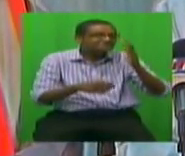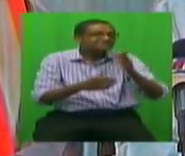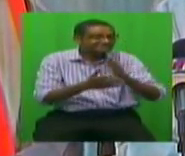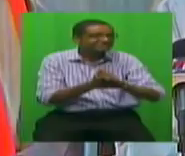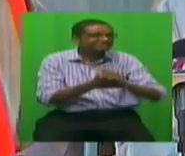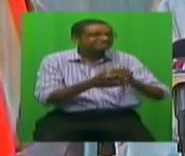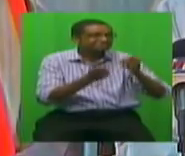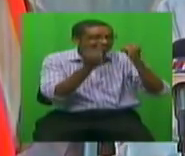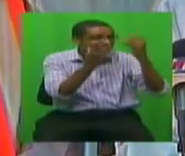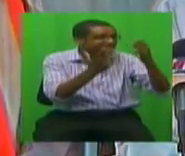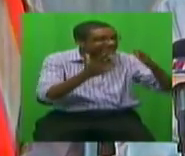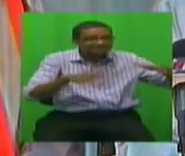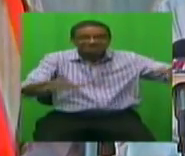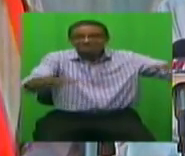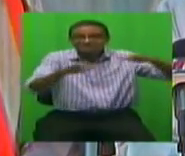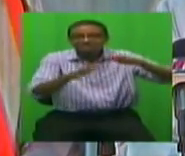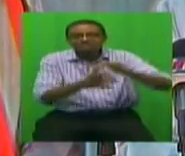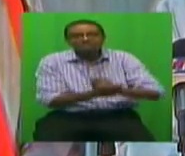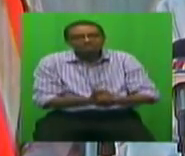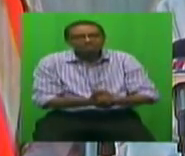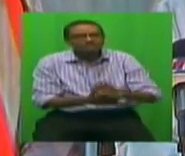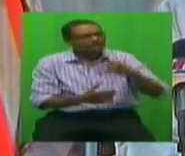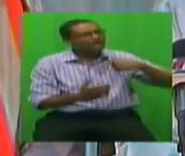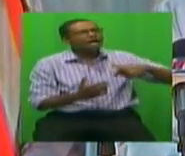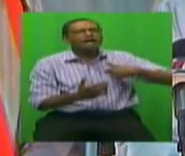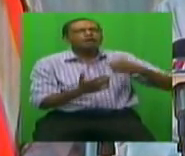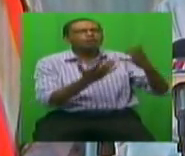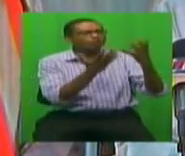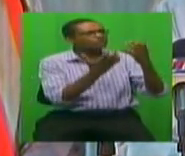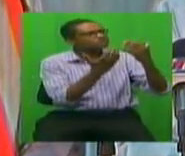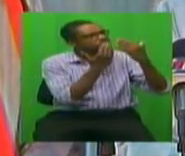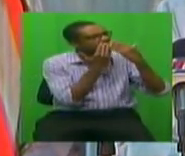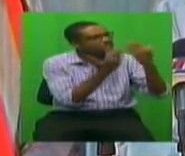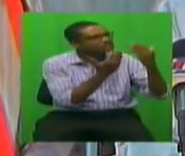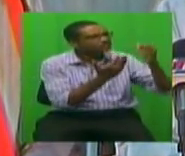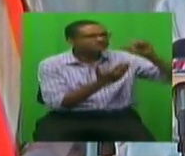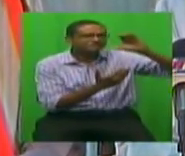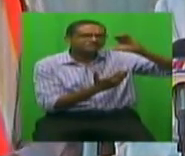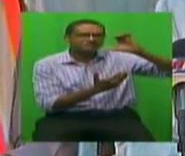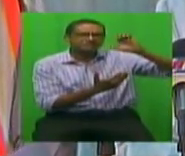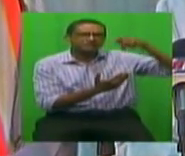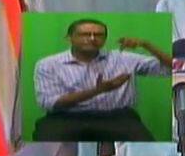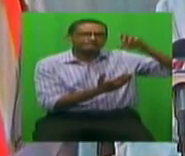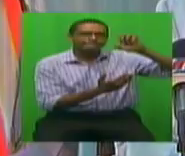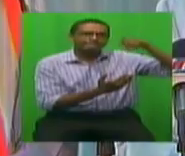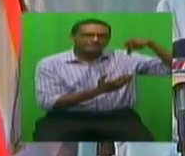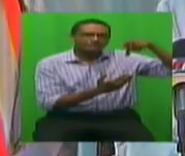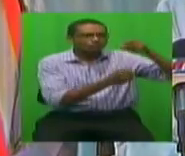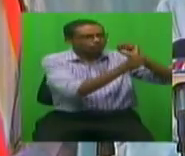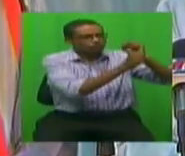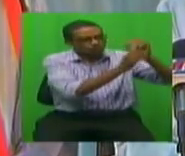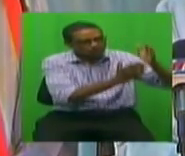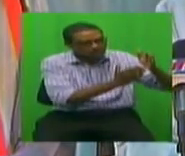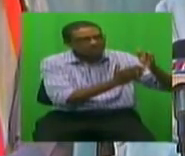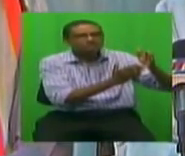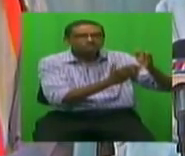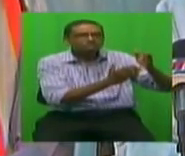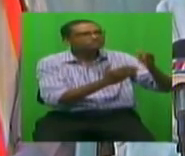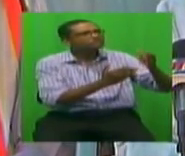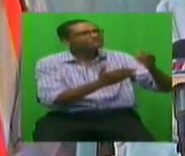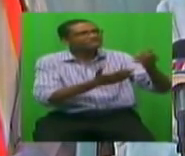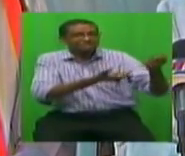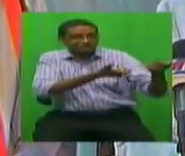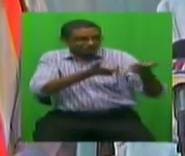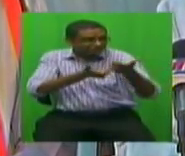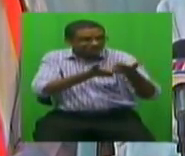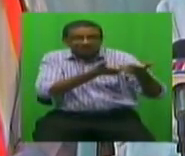and the cleanup. I'd like to thank CPEP workers who have come out in their numbers, fire services, the various regional